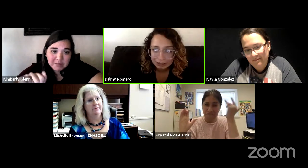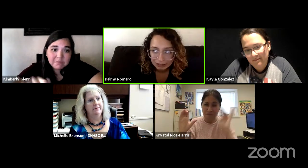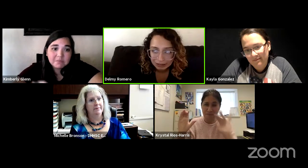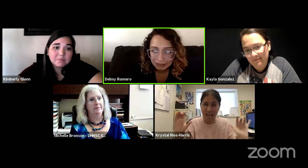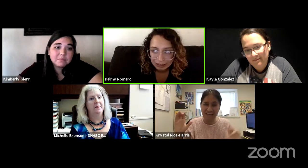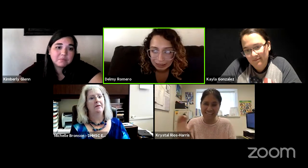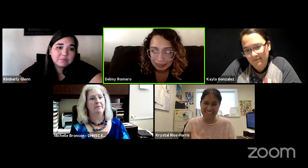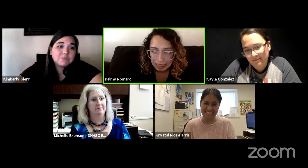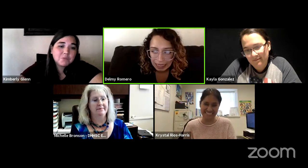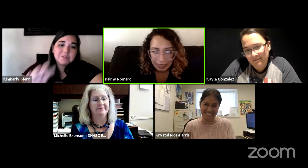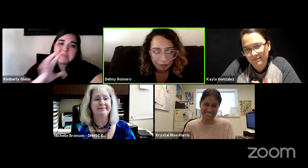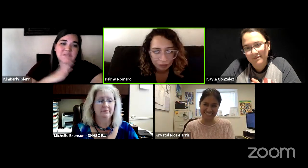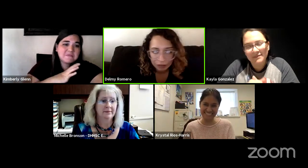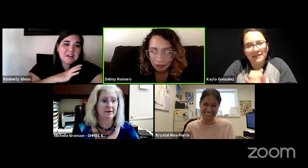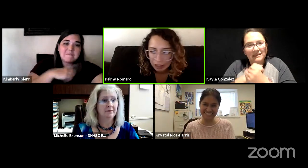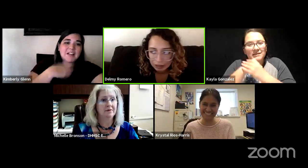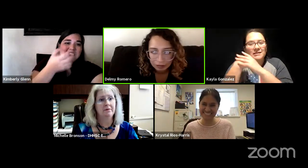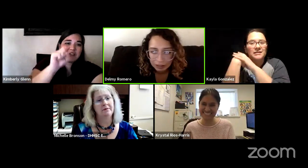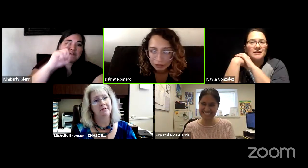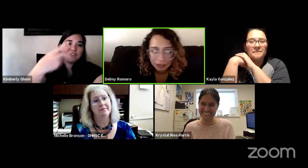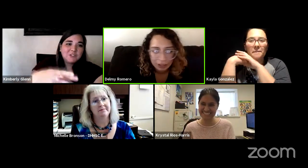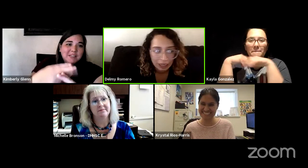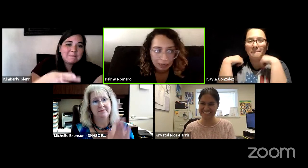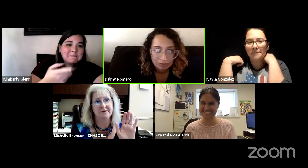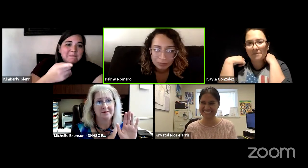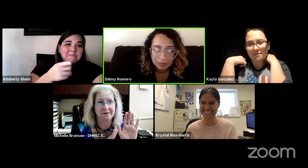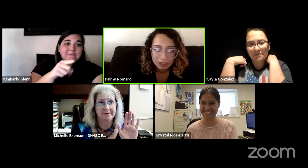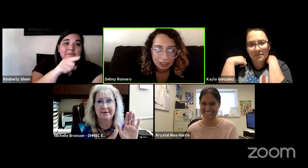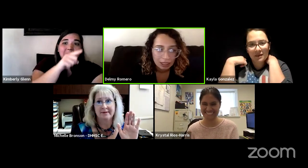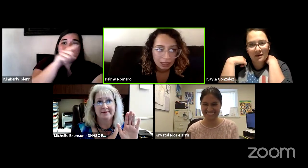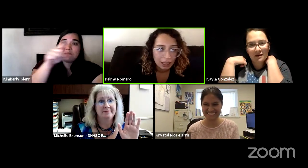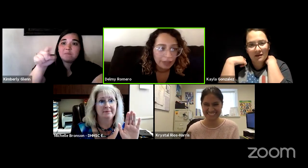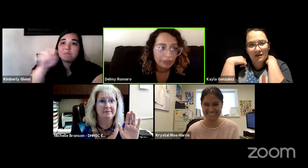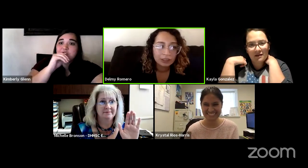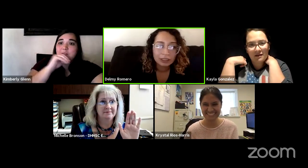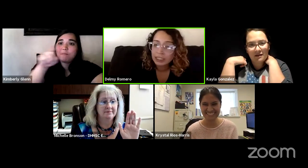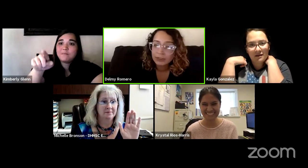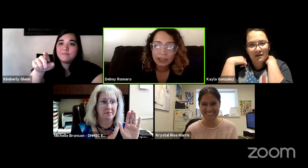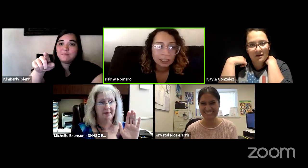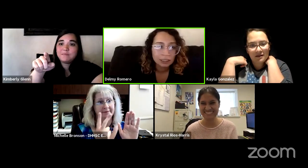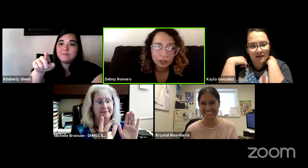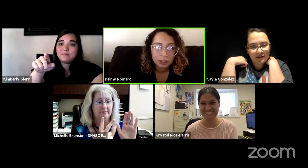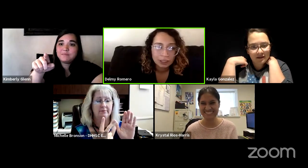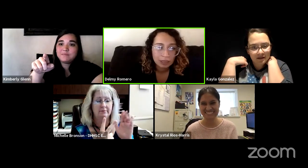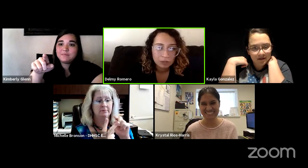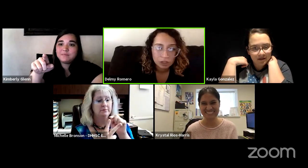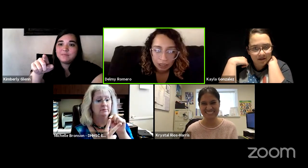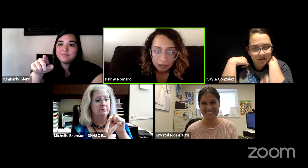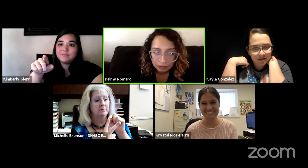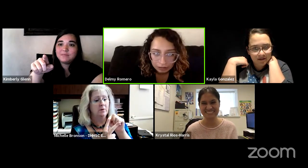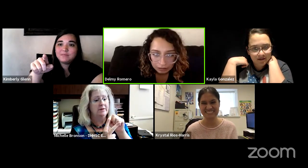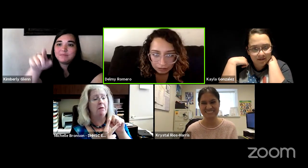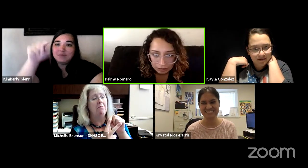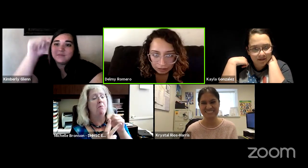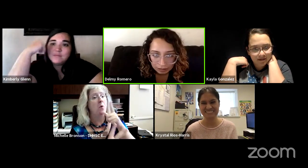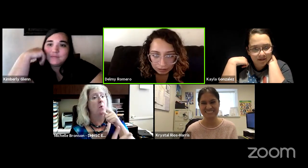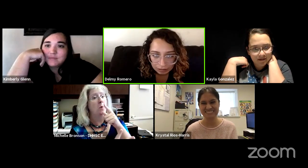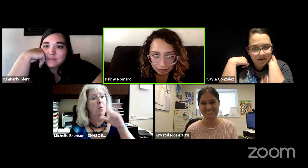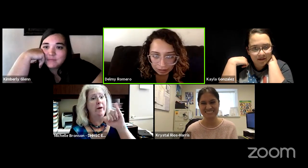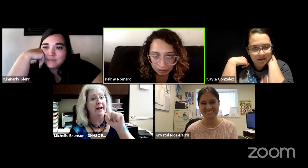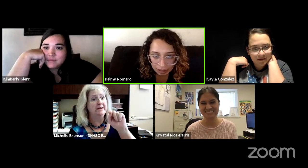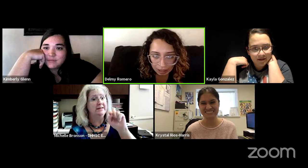Roberta? I forgot the rest of her name. And that's fine, I'll take the first name. Michelle,